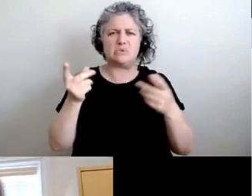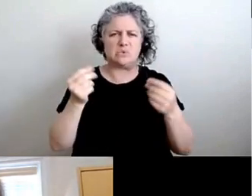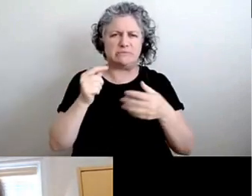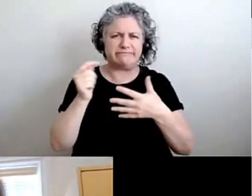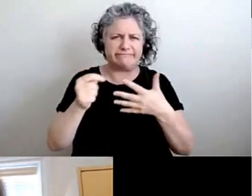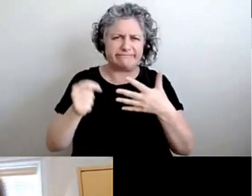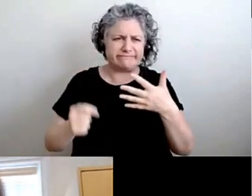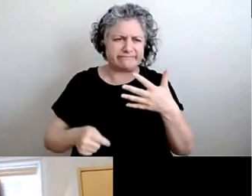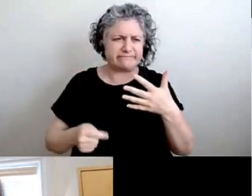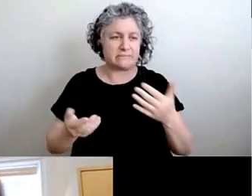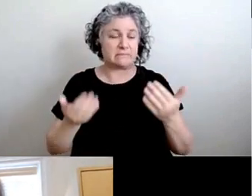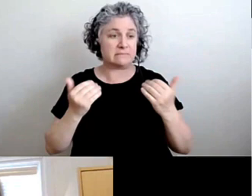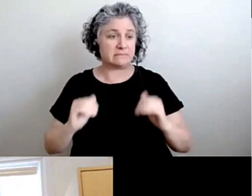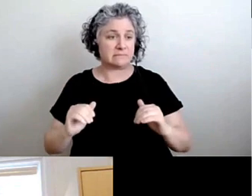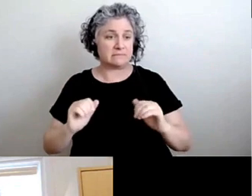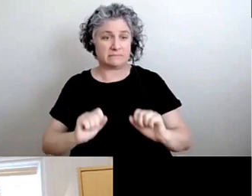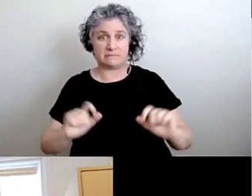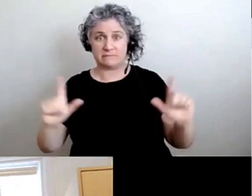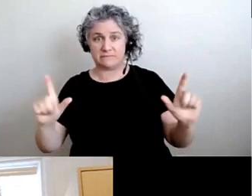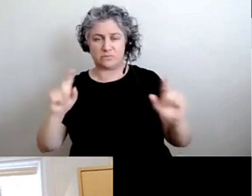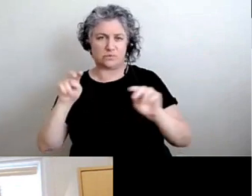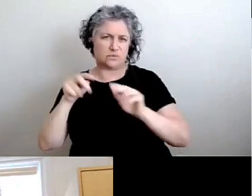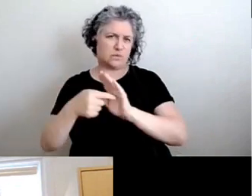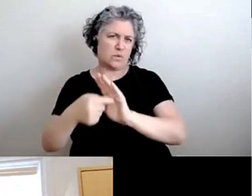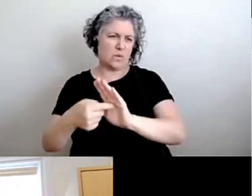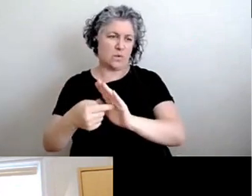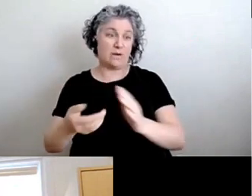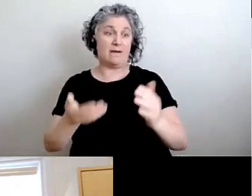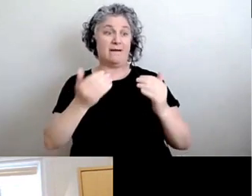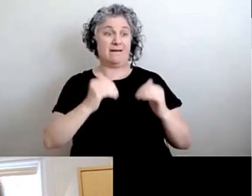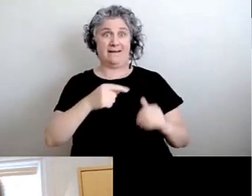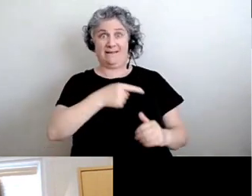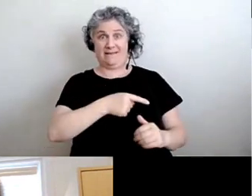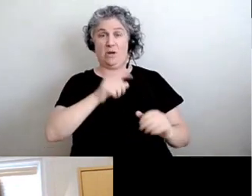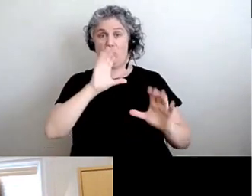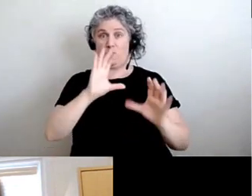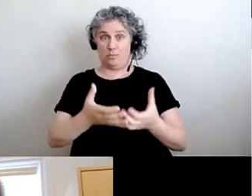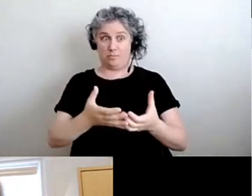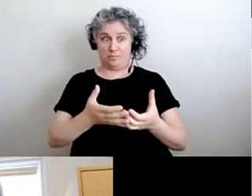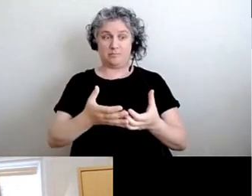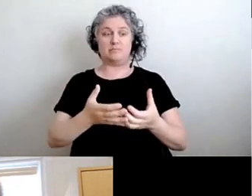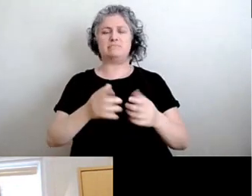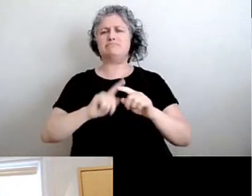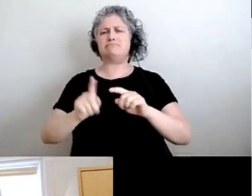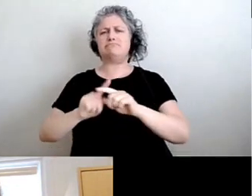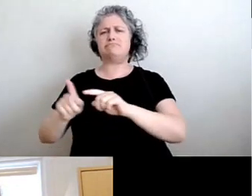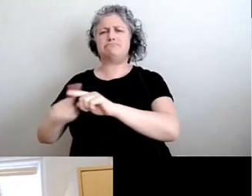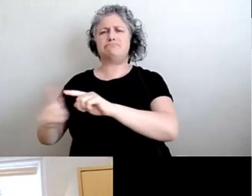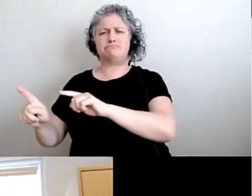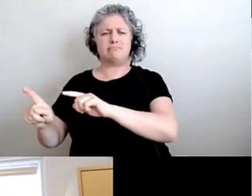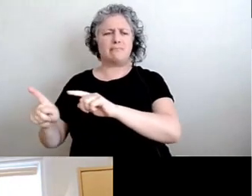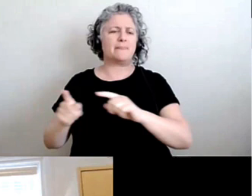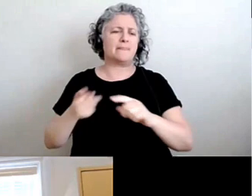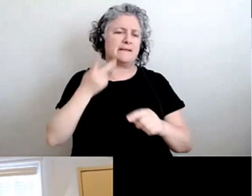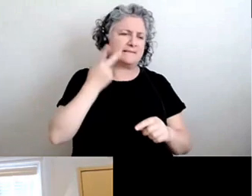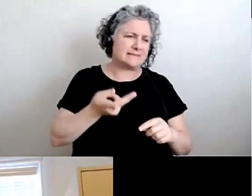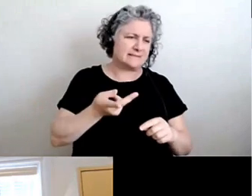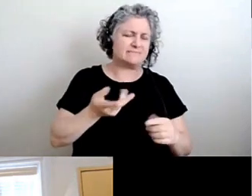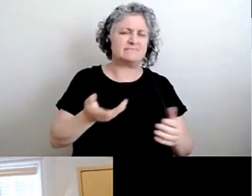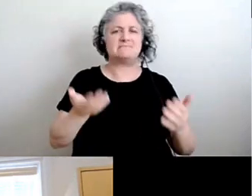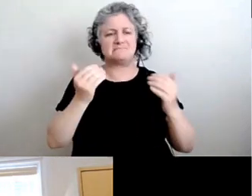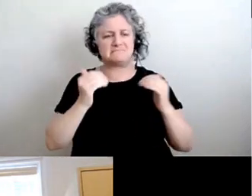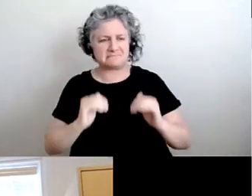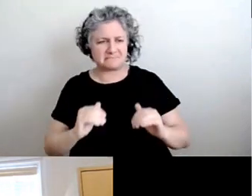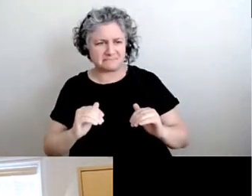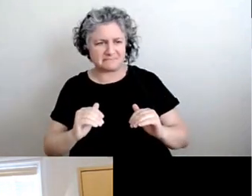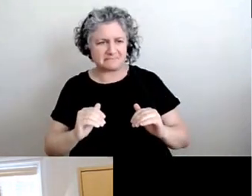on the next slide. Down here is groups. This is where you would look for groups. If you can see that. Here, you